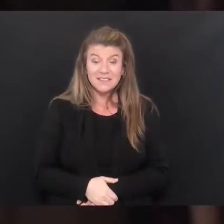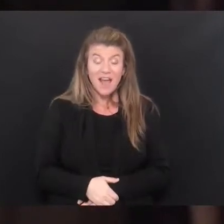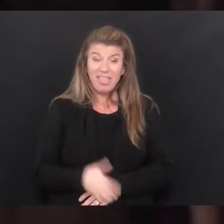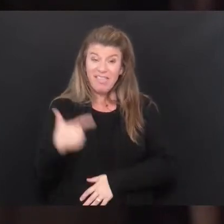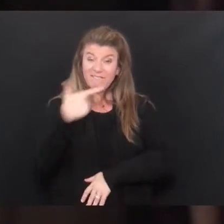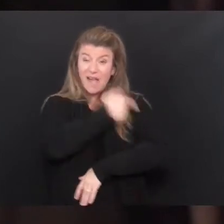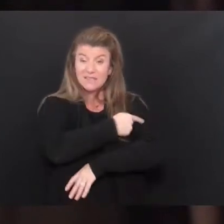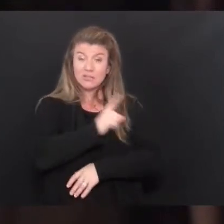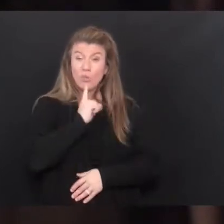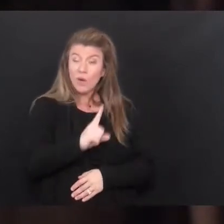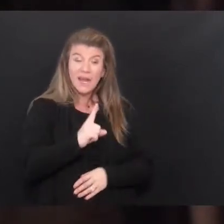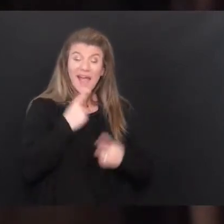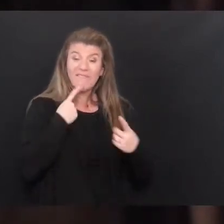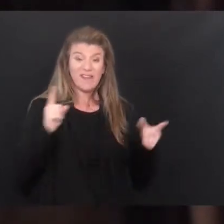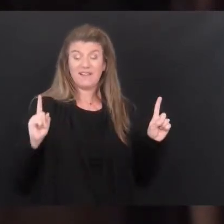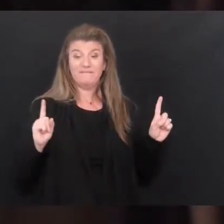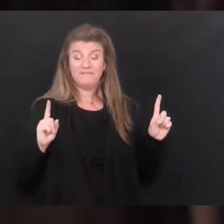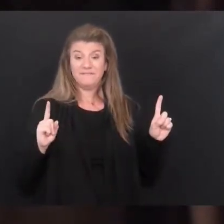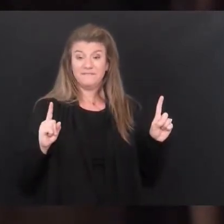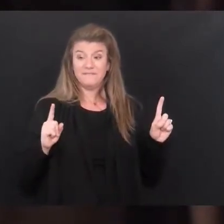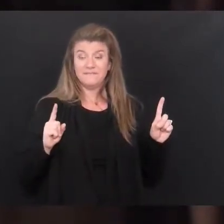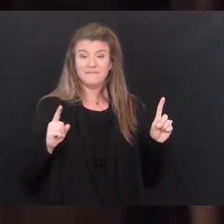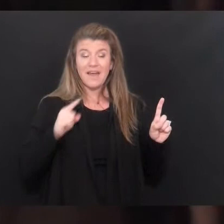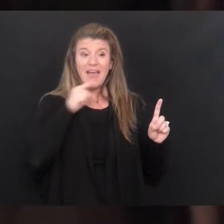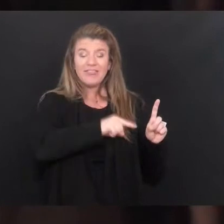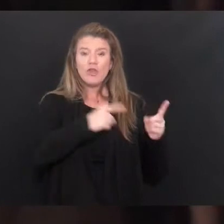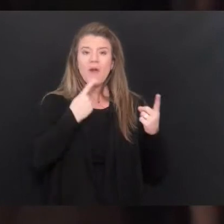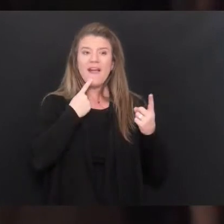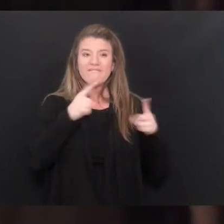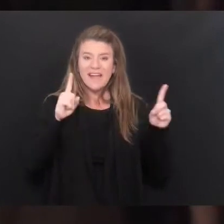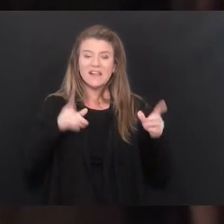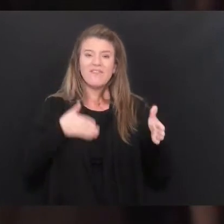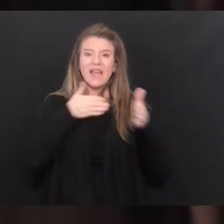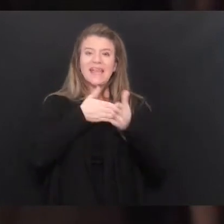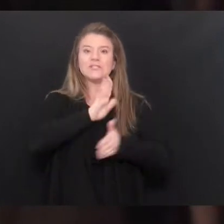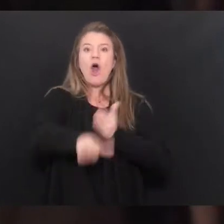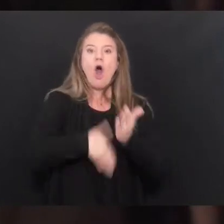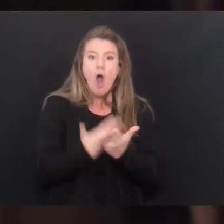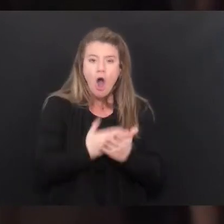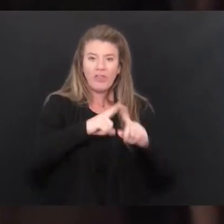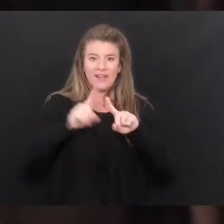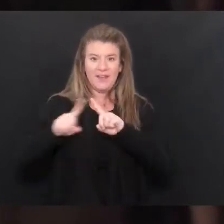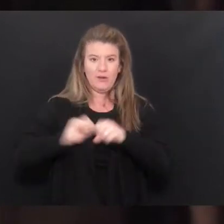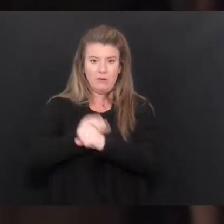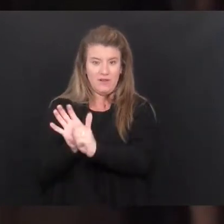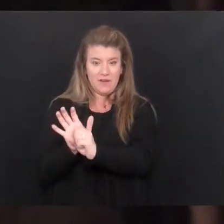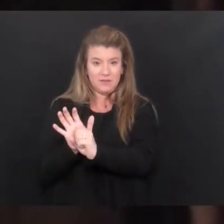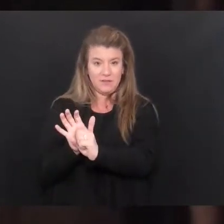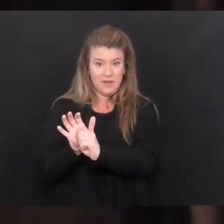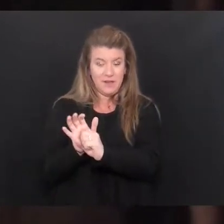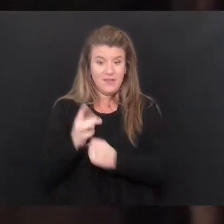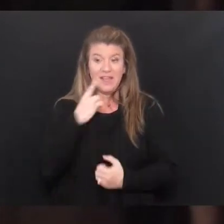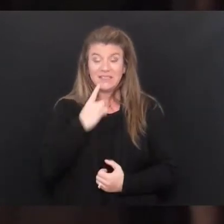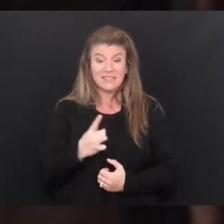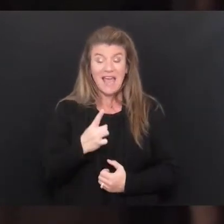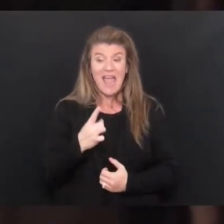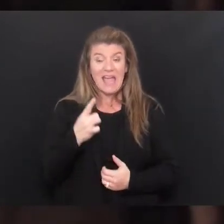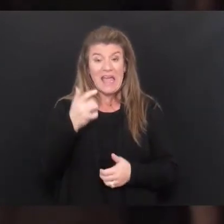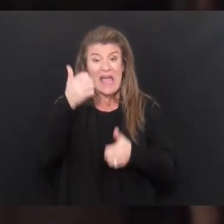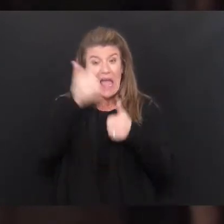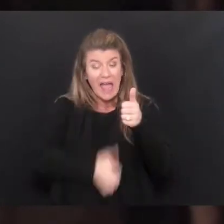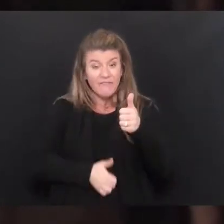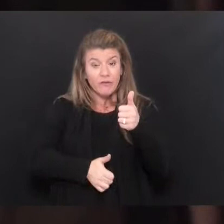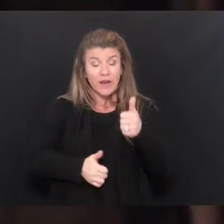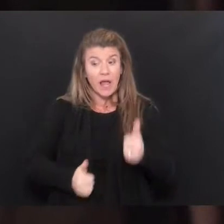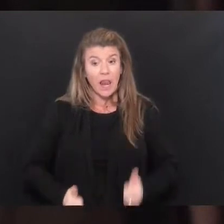effective, and they're also incredibly effective against all the variants. And as we said, every life is